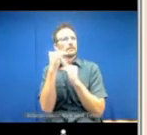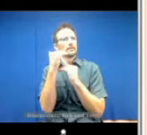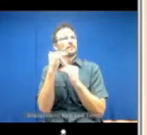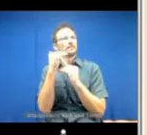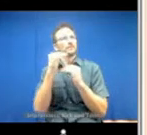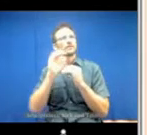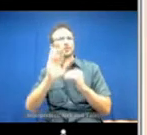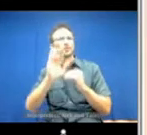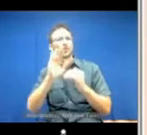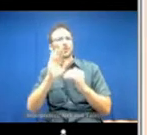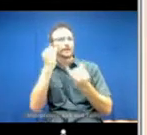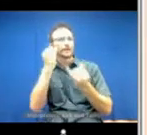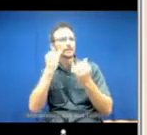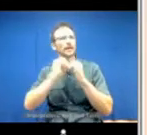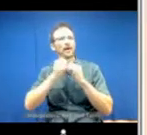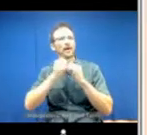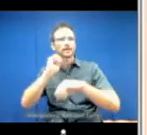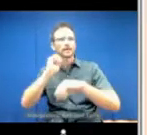been better to have